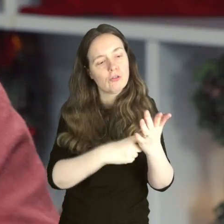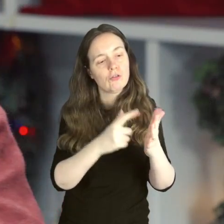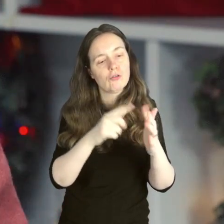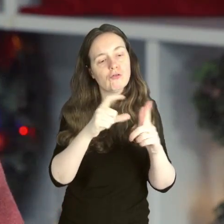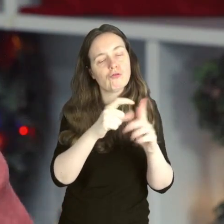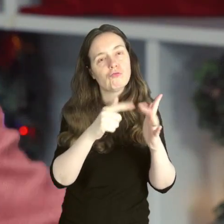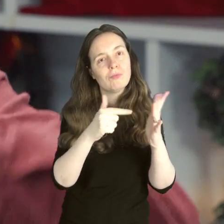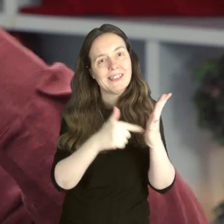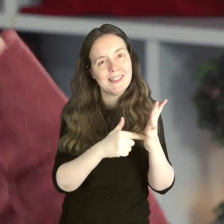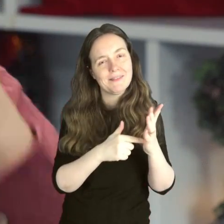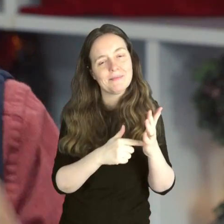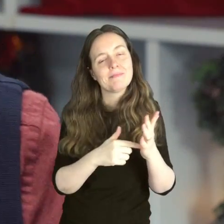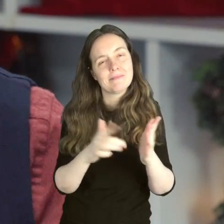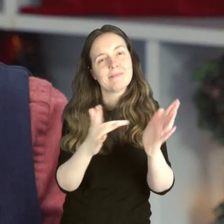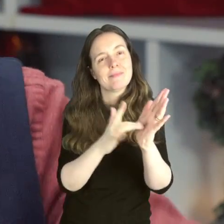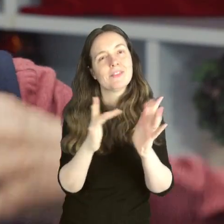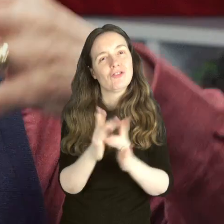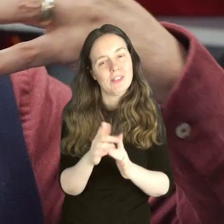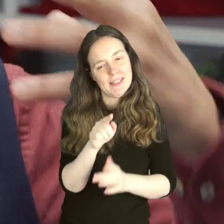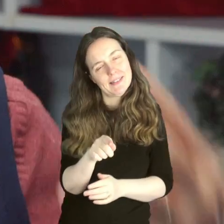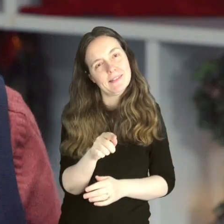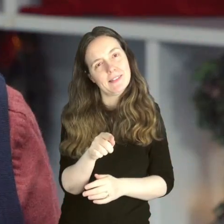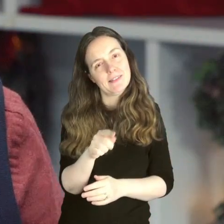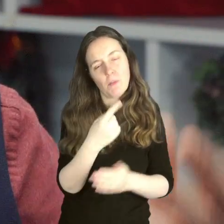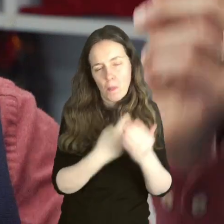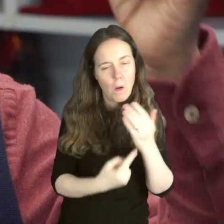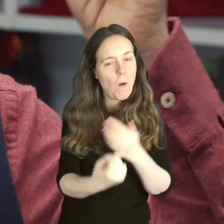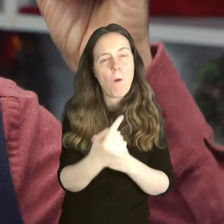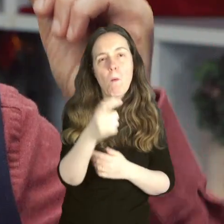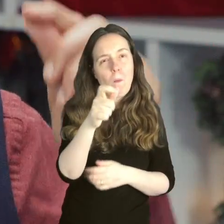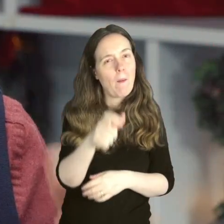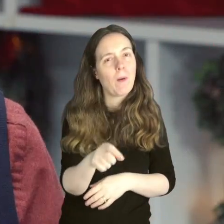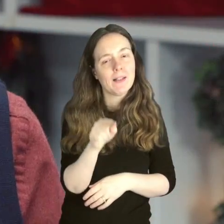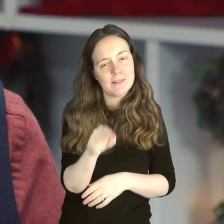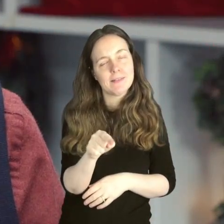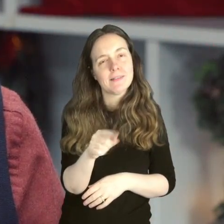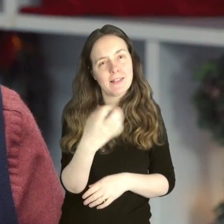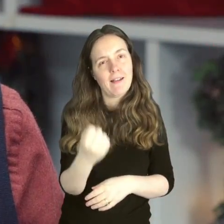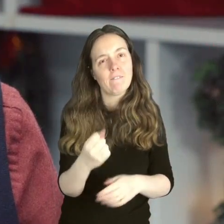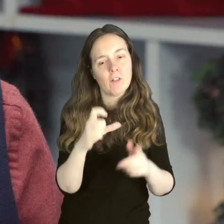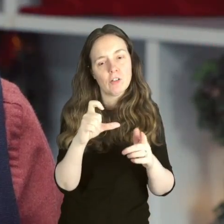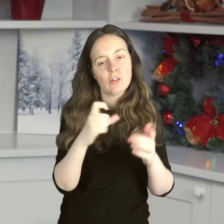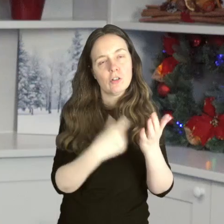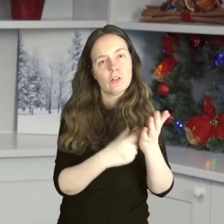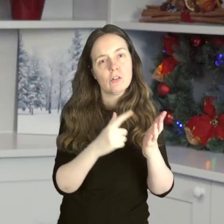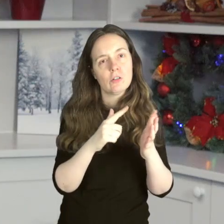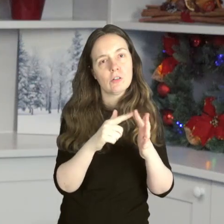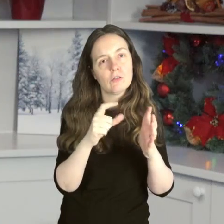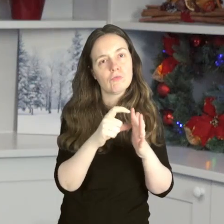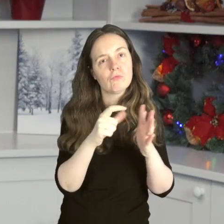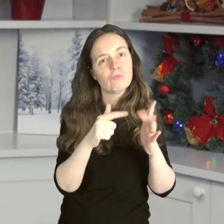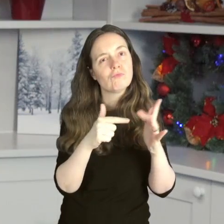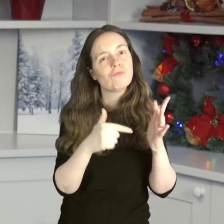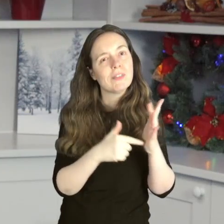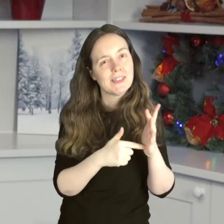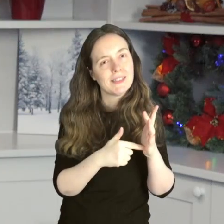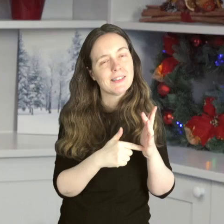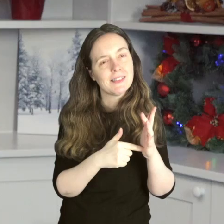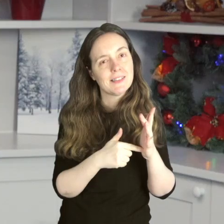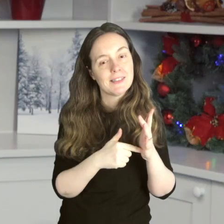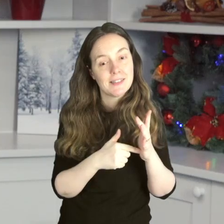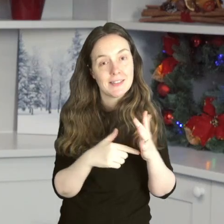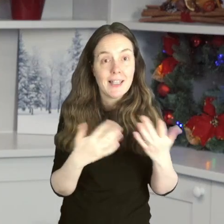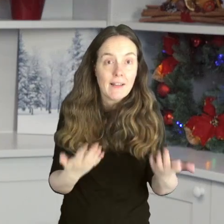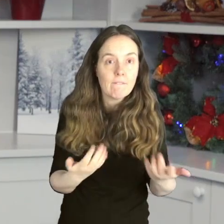Jesus was the only one in credit. If our